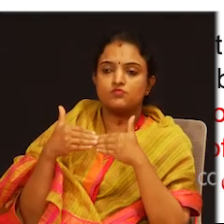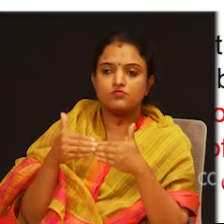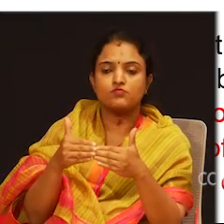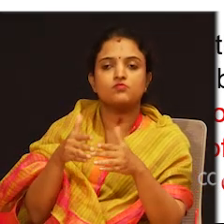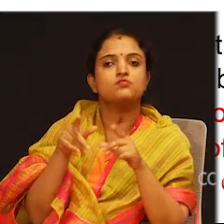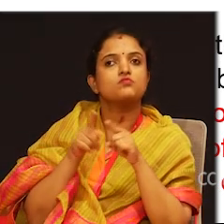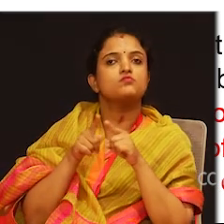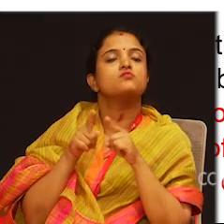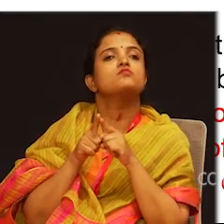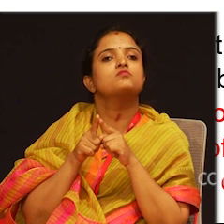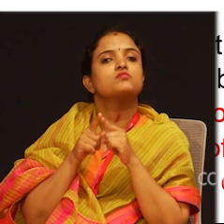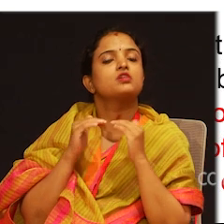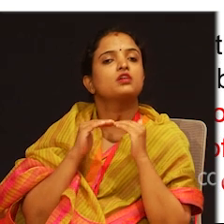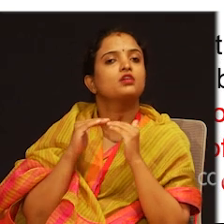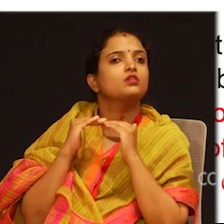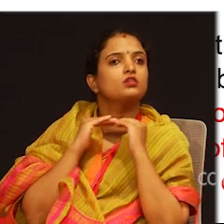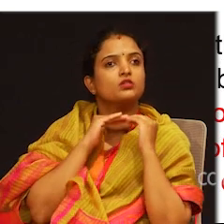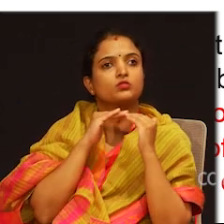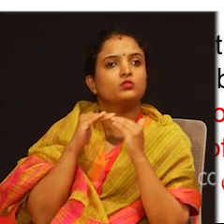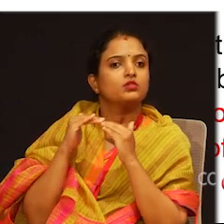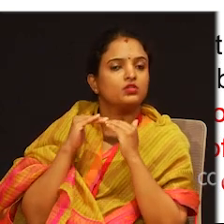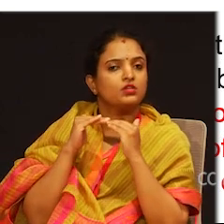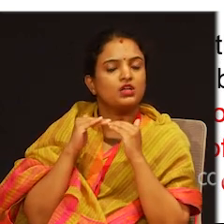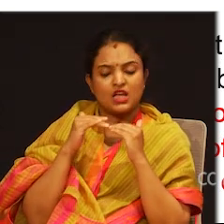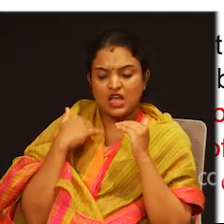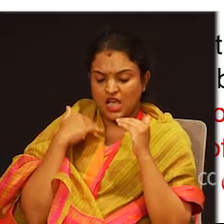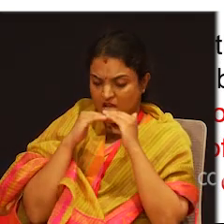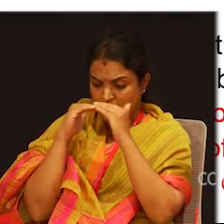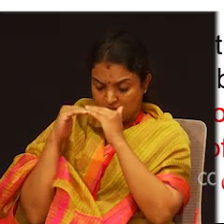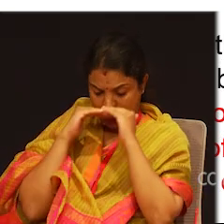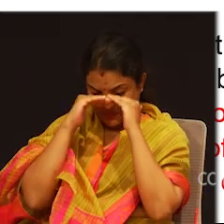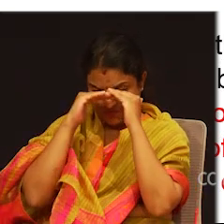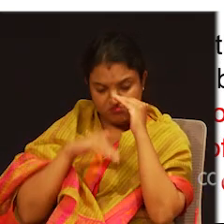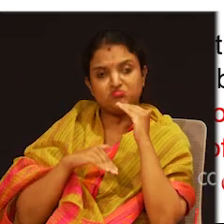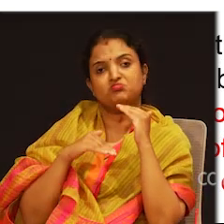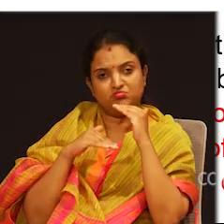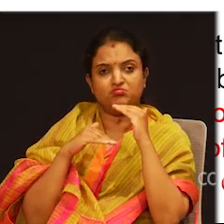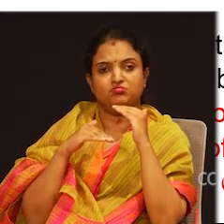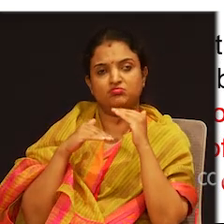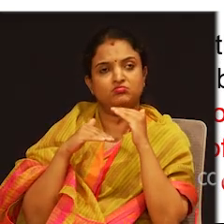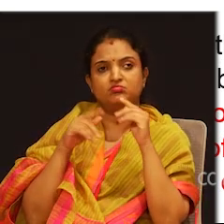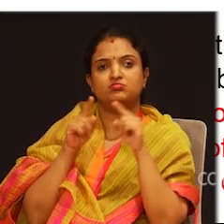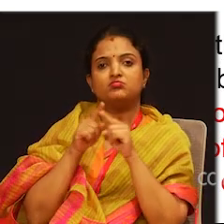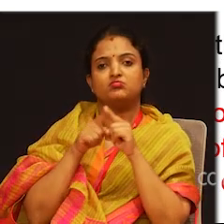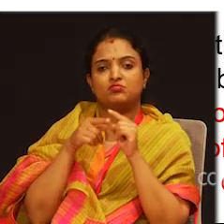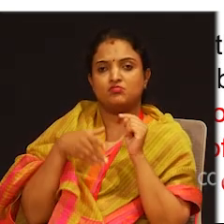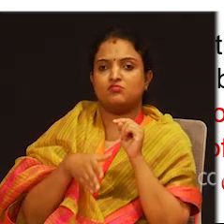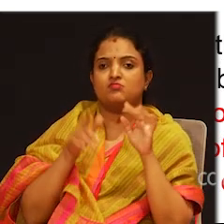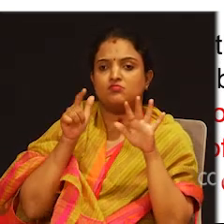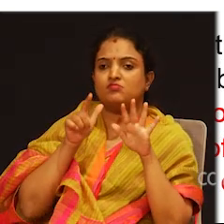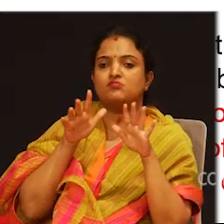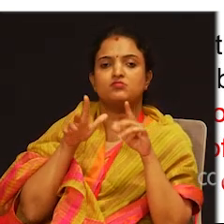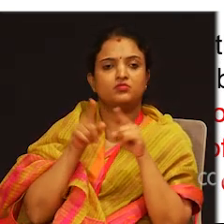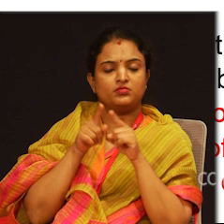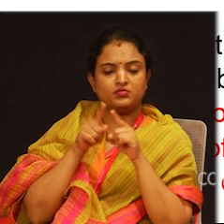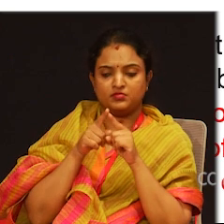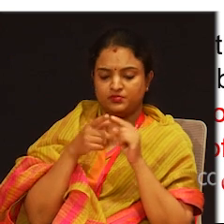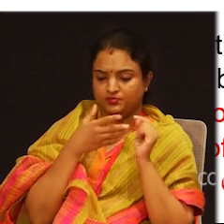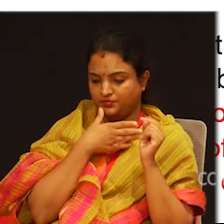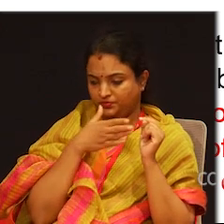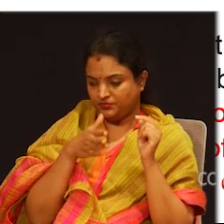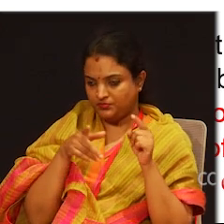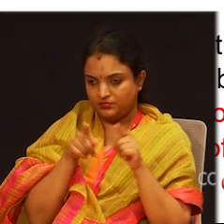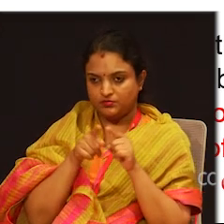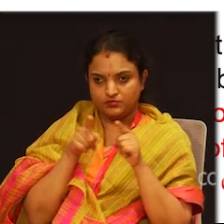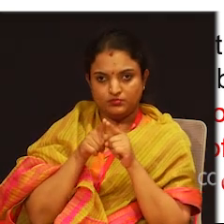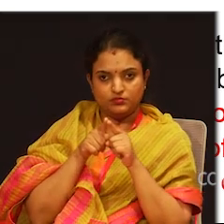be unequal. And unequal for many. To the extent, if I look at global figures, and I'm not doing,